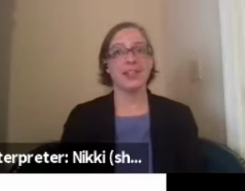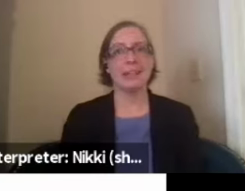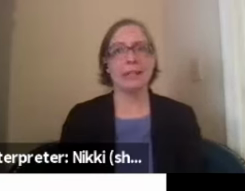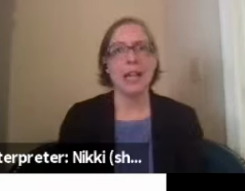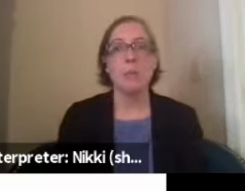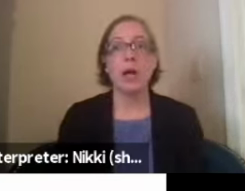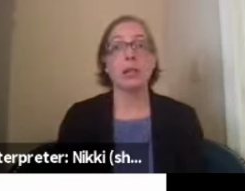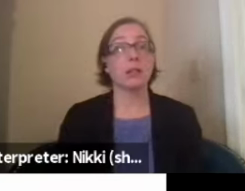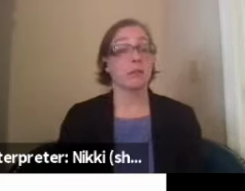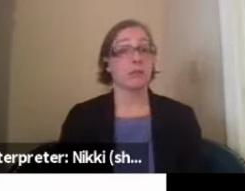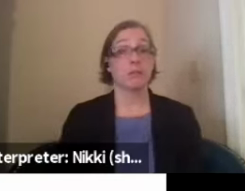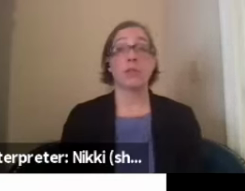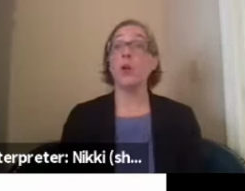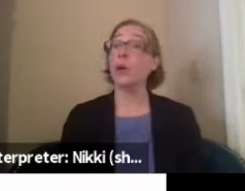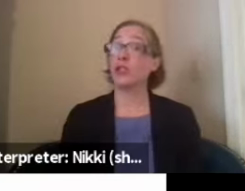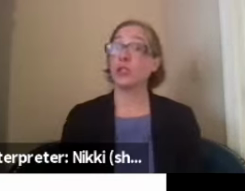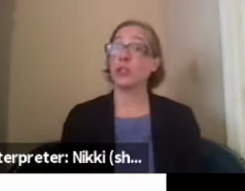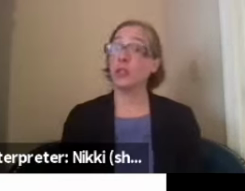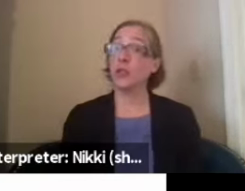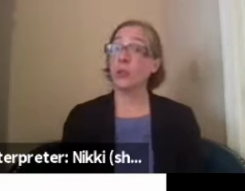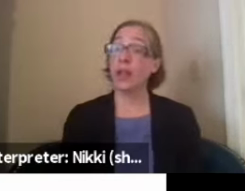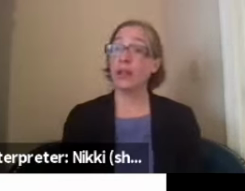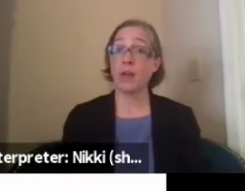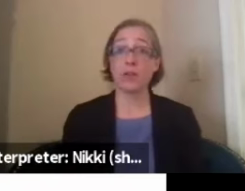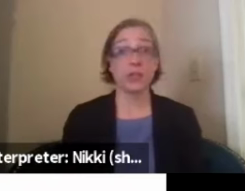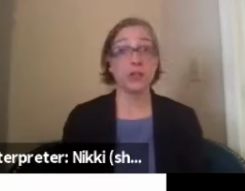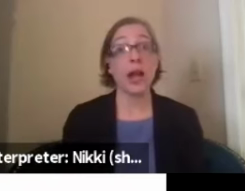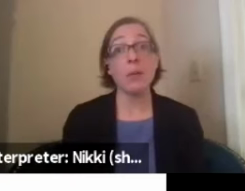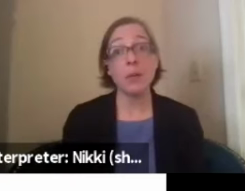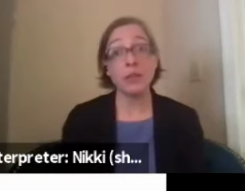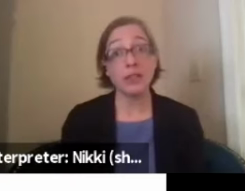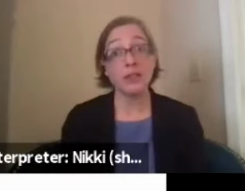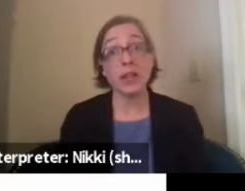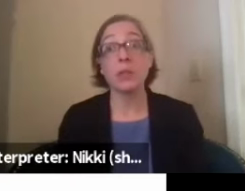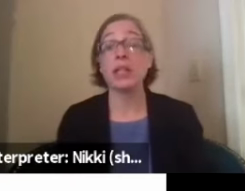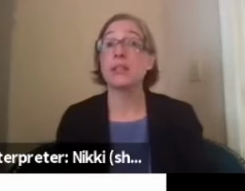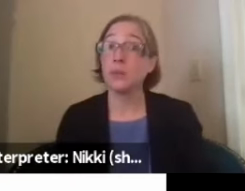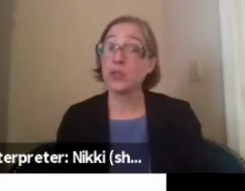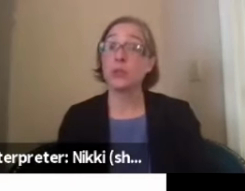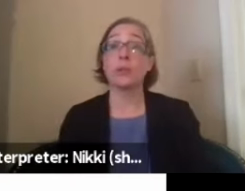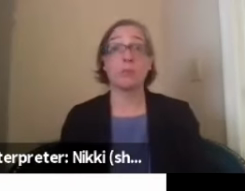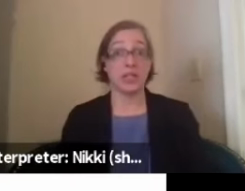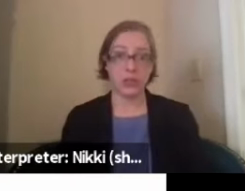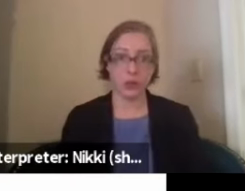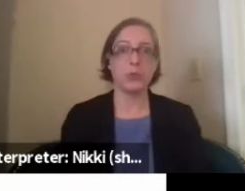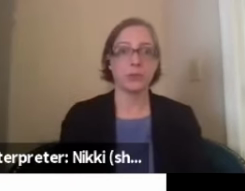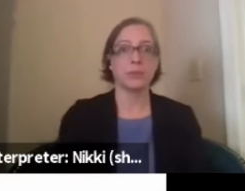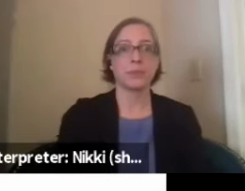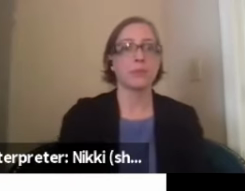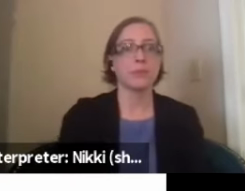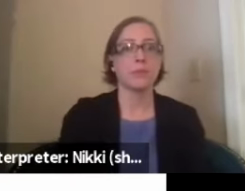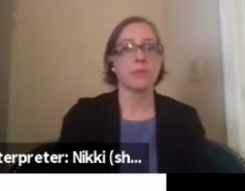versa. But no one should assume that the conversations are happening within the family. Some do, but many